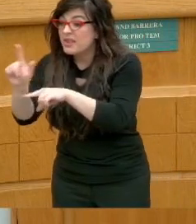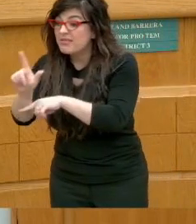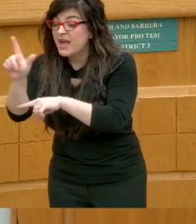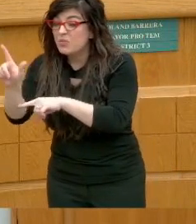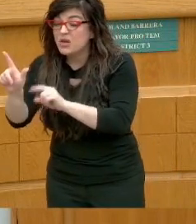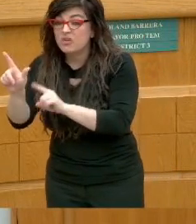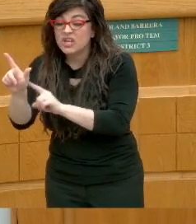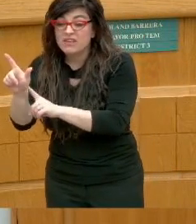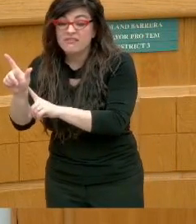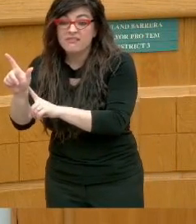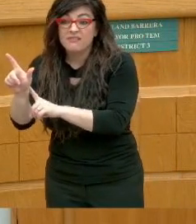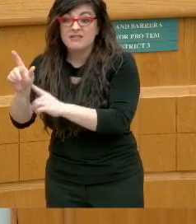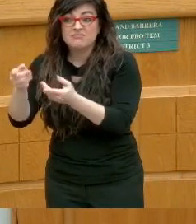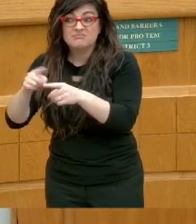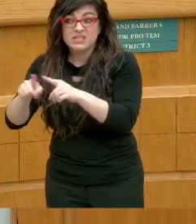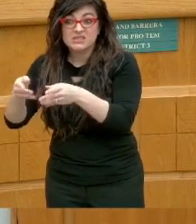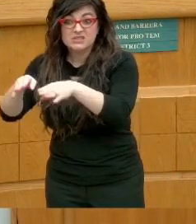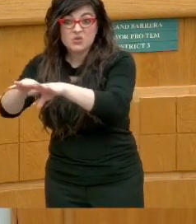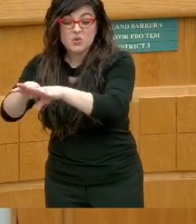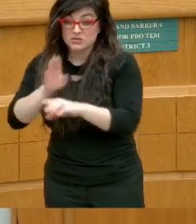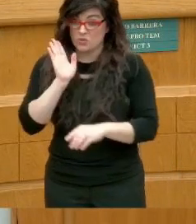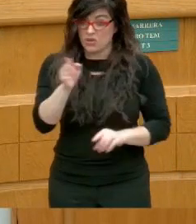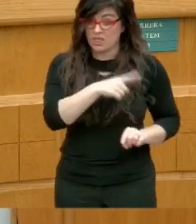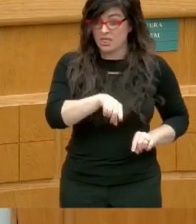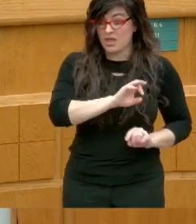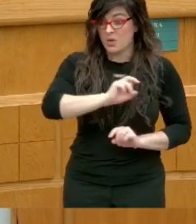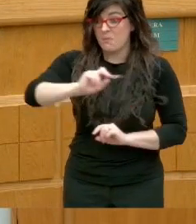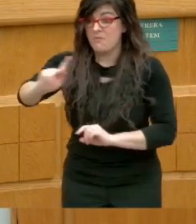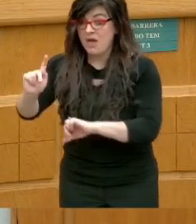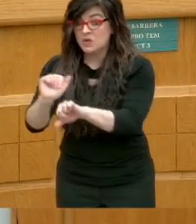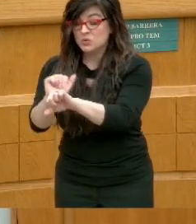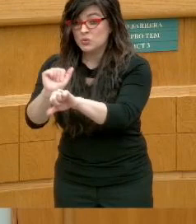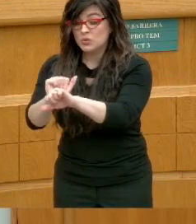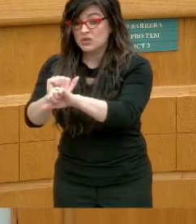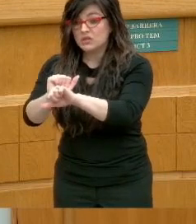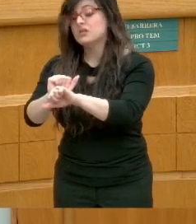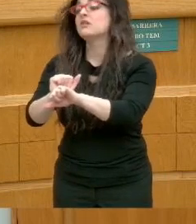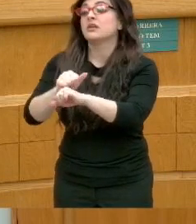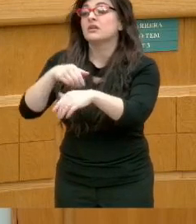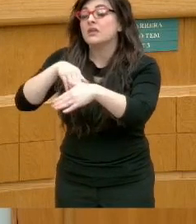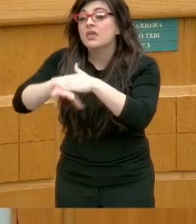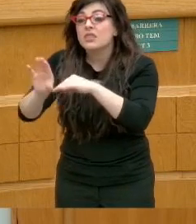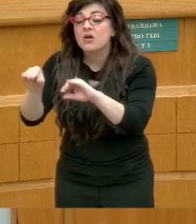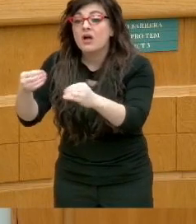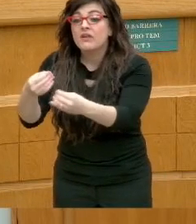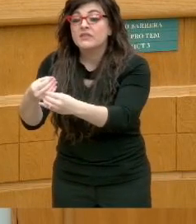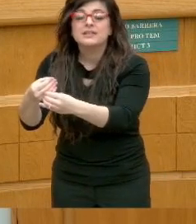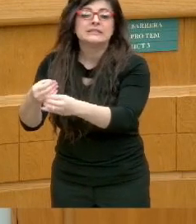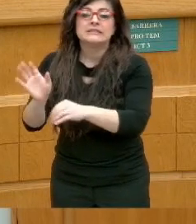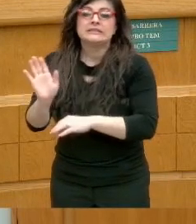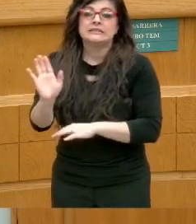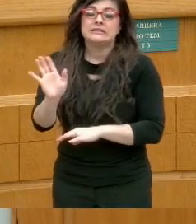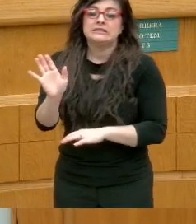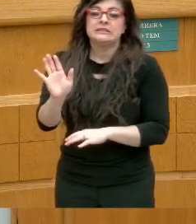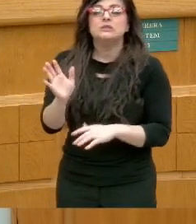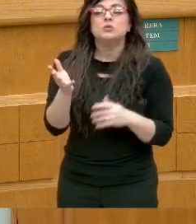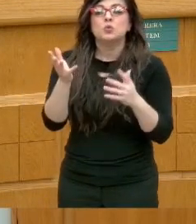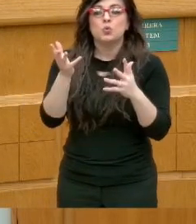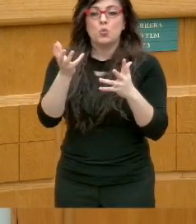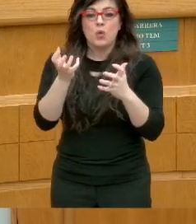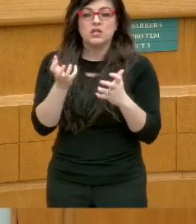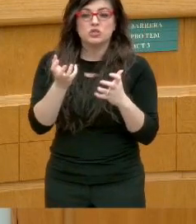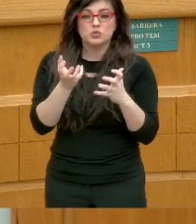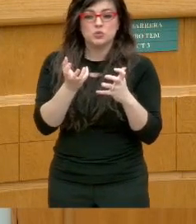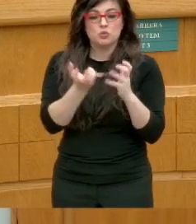not going to have anybody come back to their place of permanent work until we have reviewed those, until